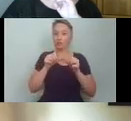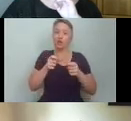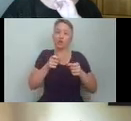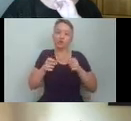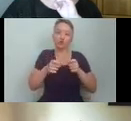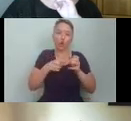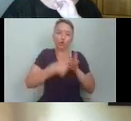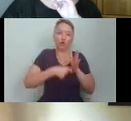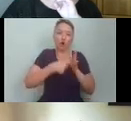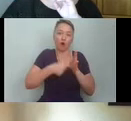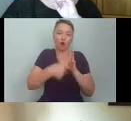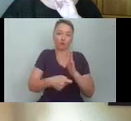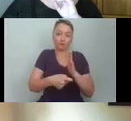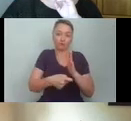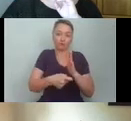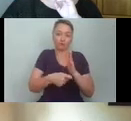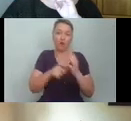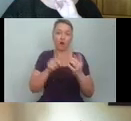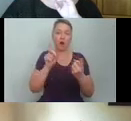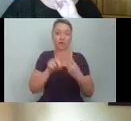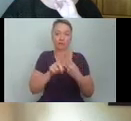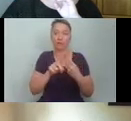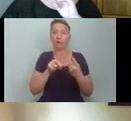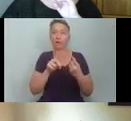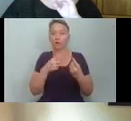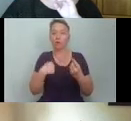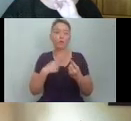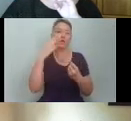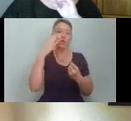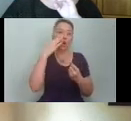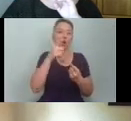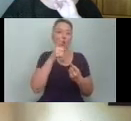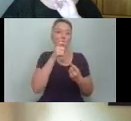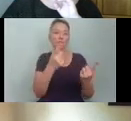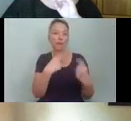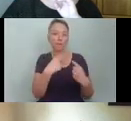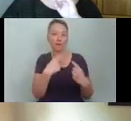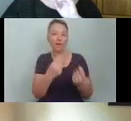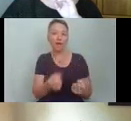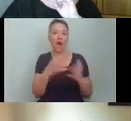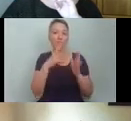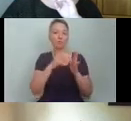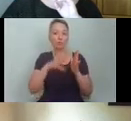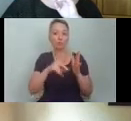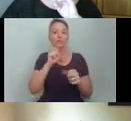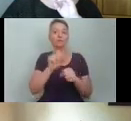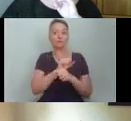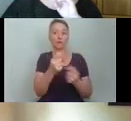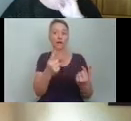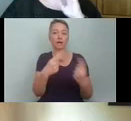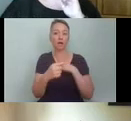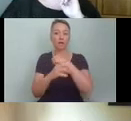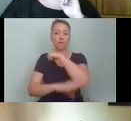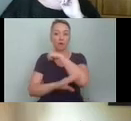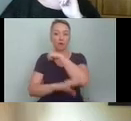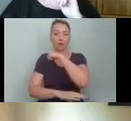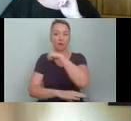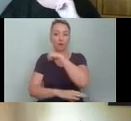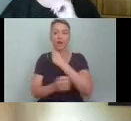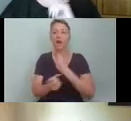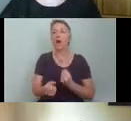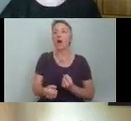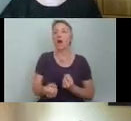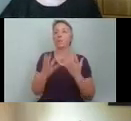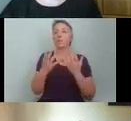know what our who's coming, what students are coming in the fall, and what net tuition we're going